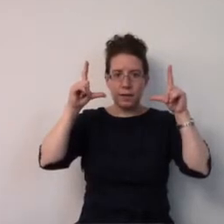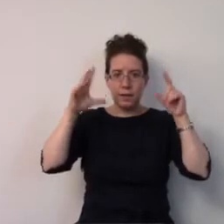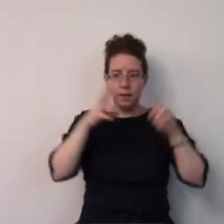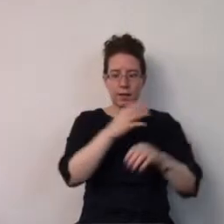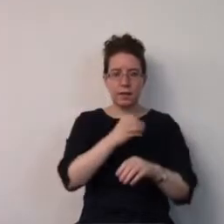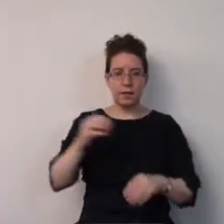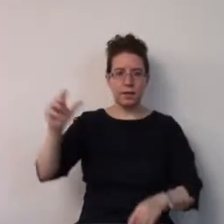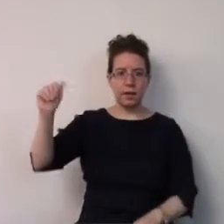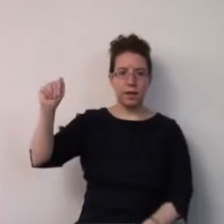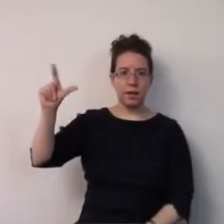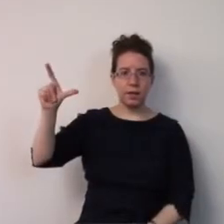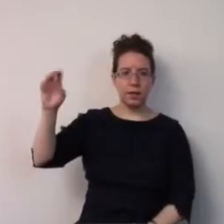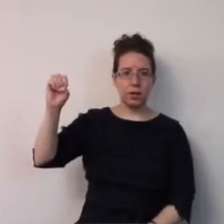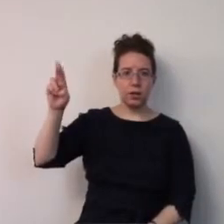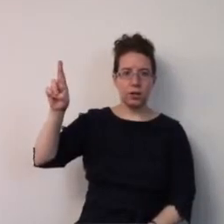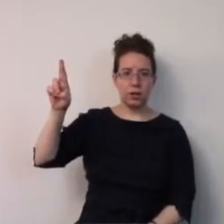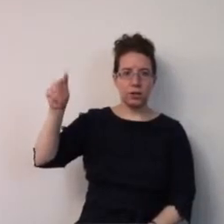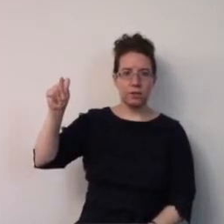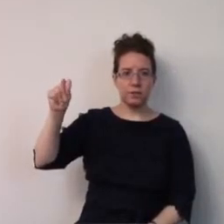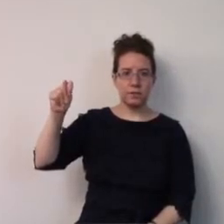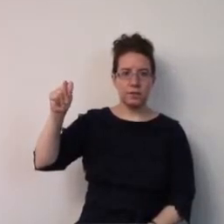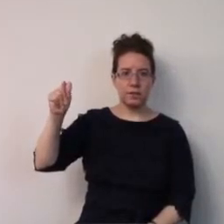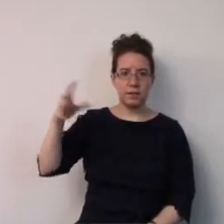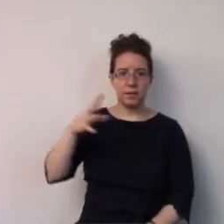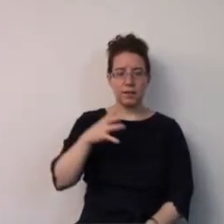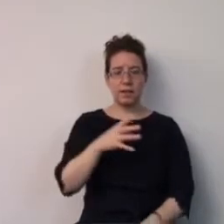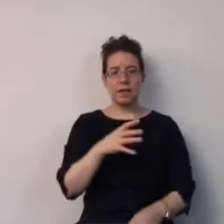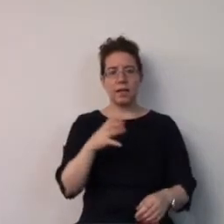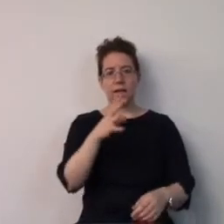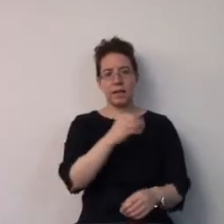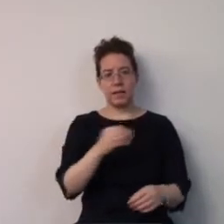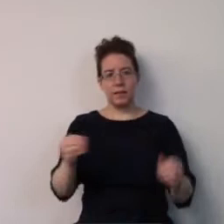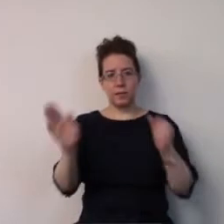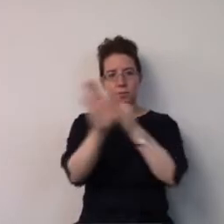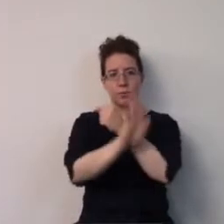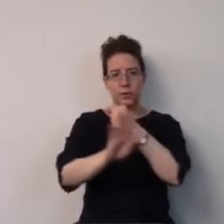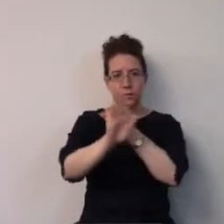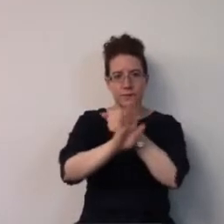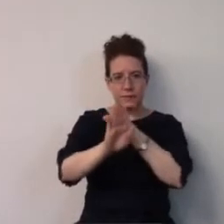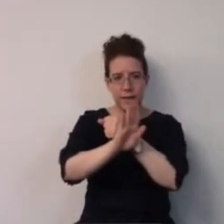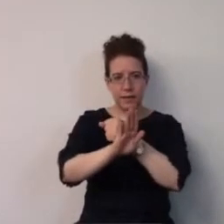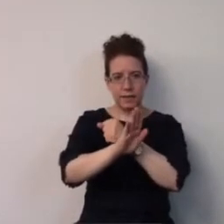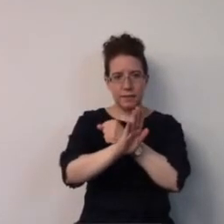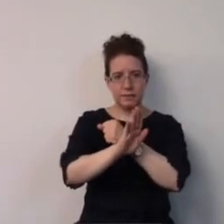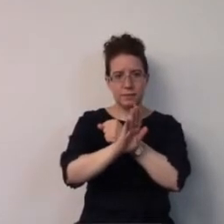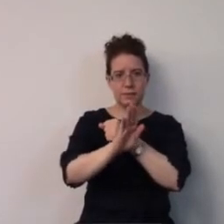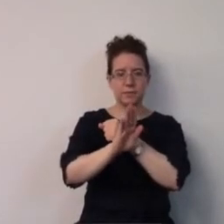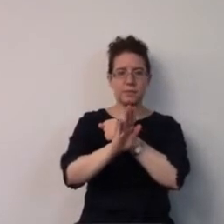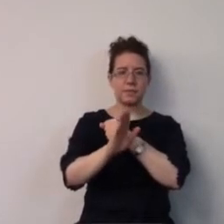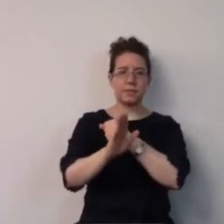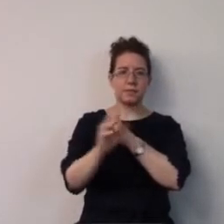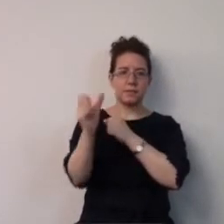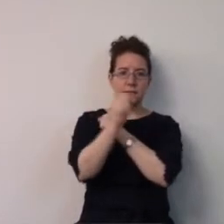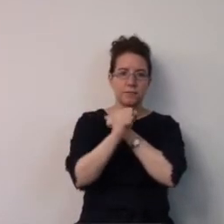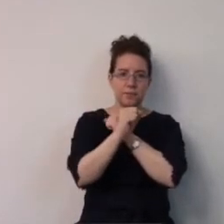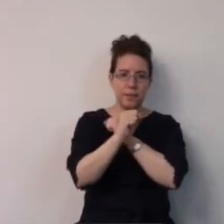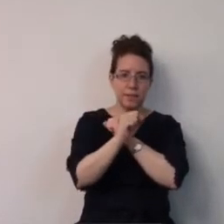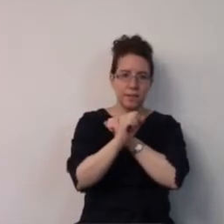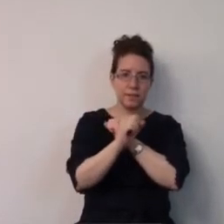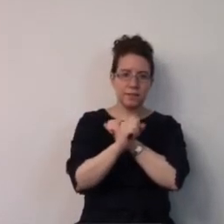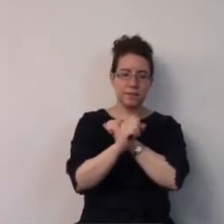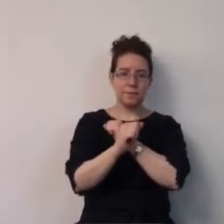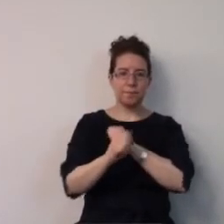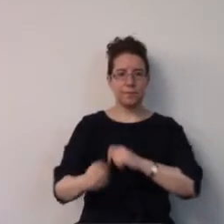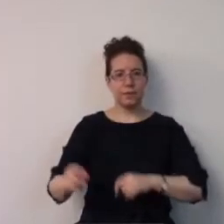guard. This is why you need to watch. Yes. You hire a security guard to watch your property and your